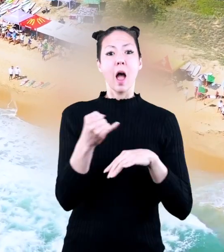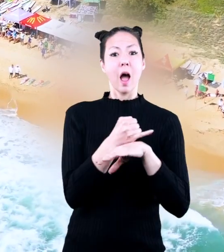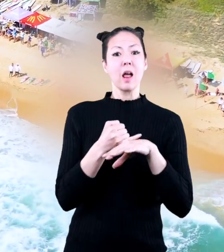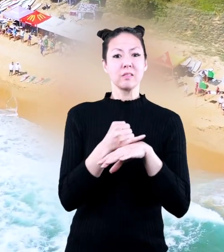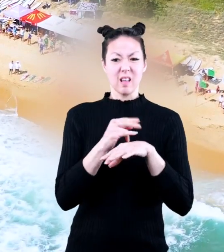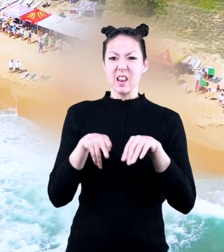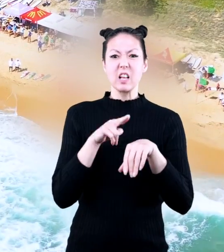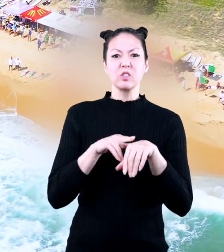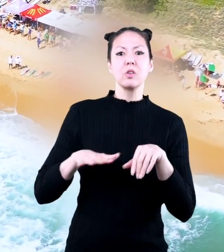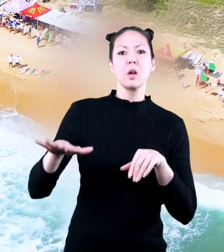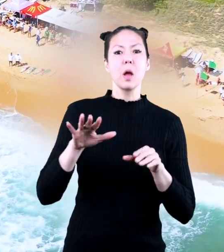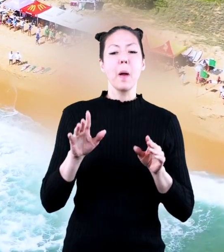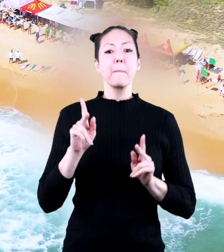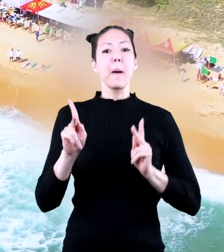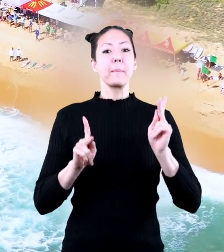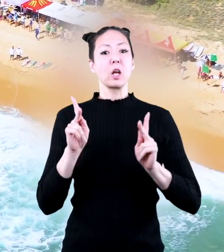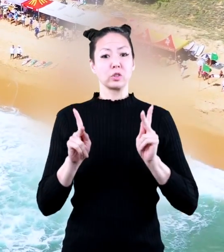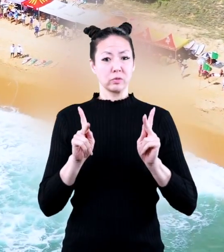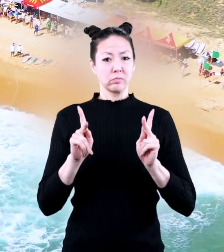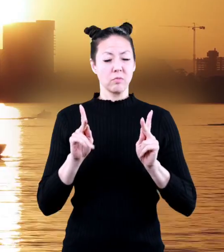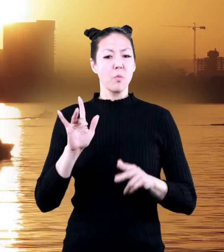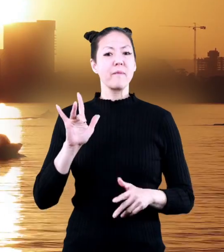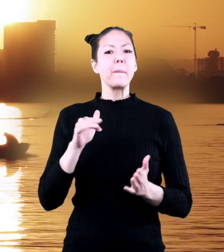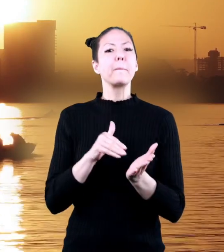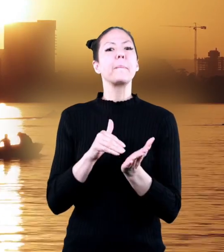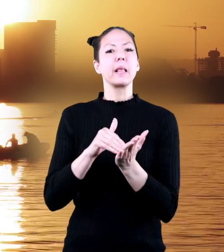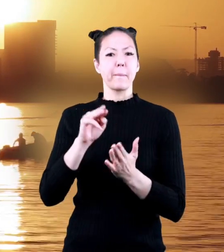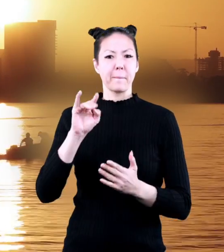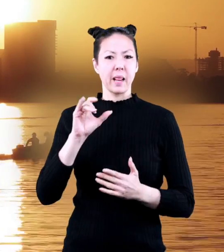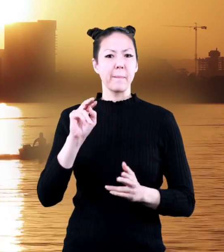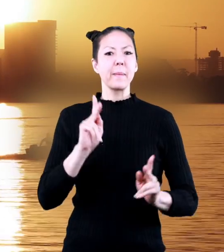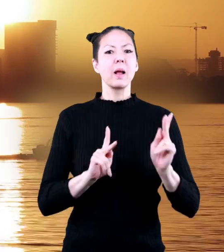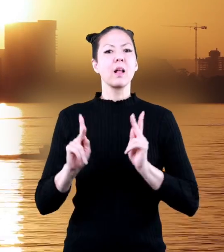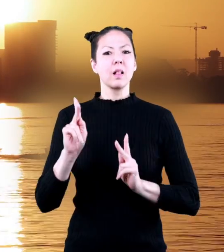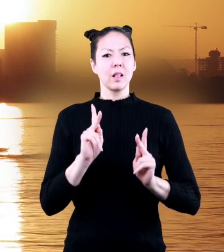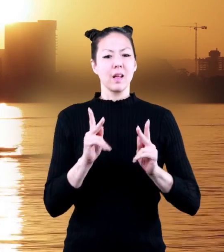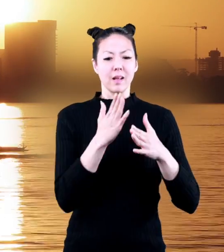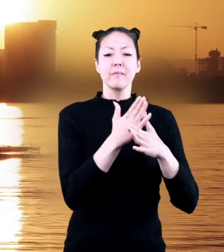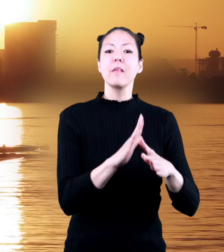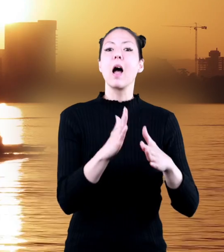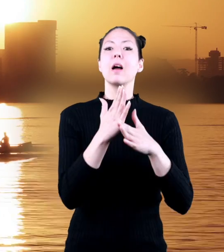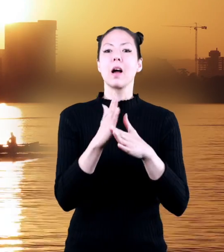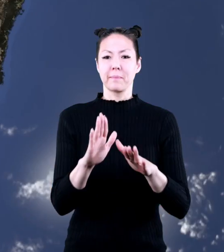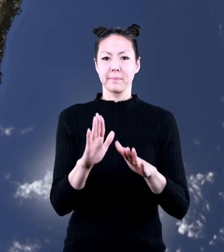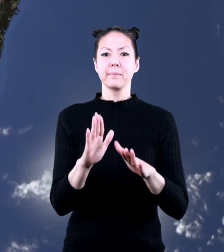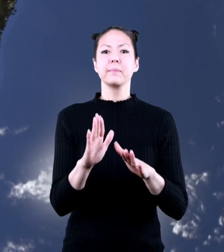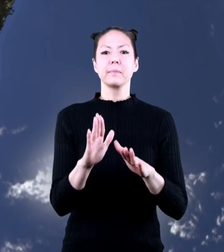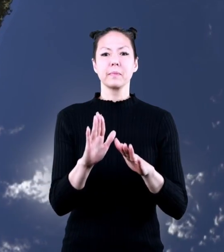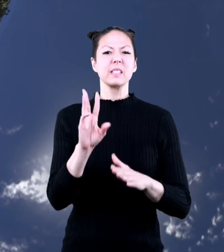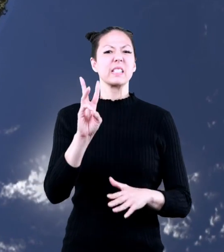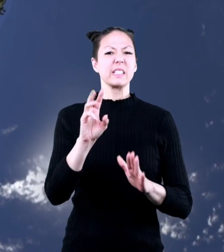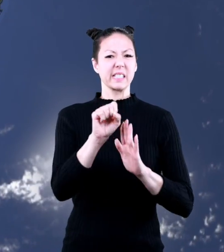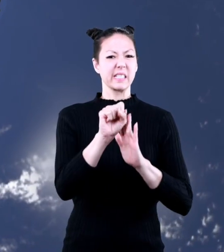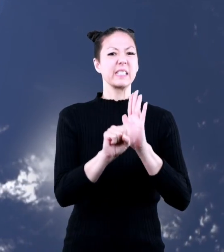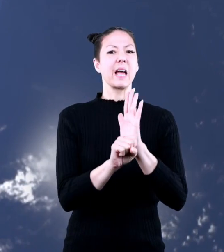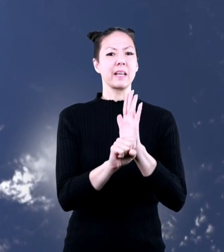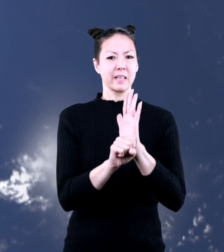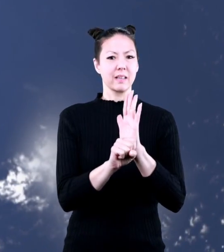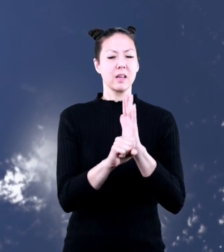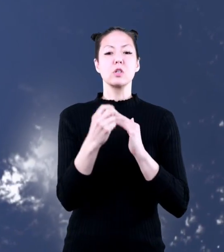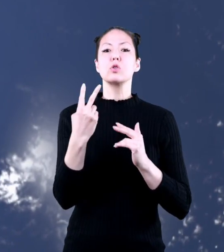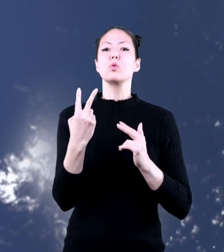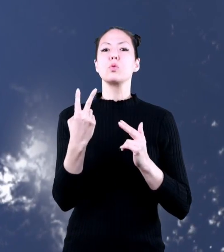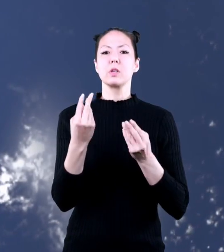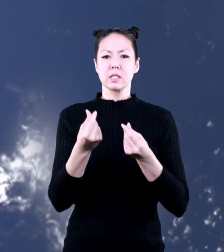Today, this island nation has a population of 25 million people and is divided up into